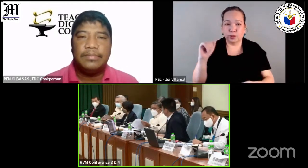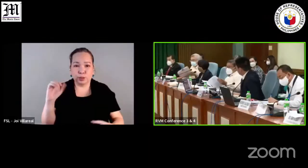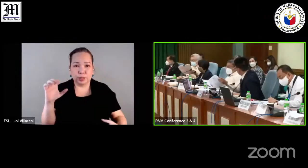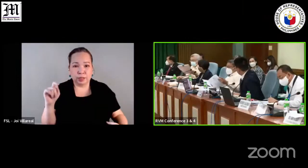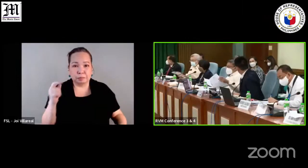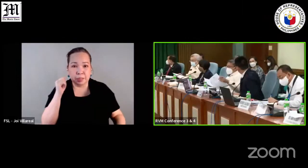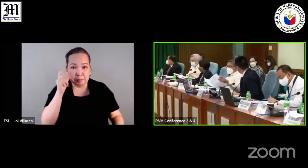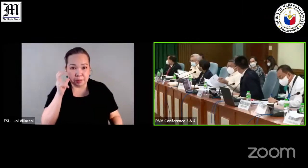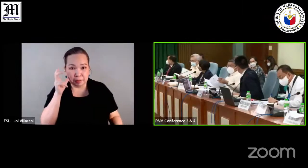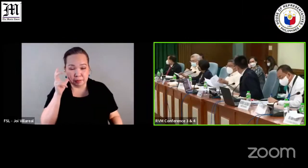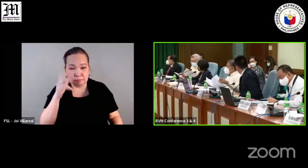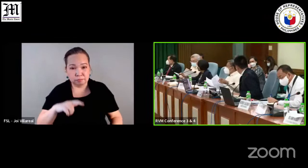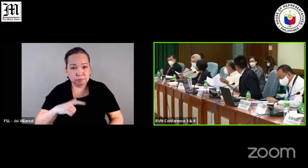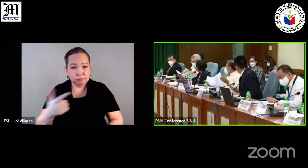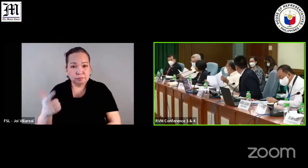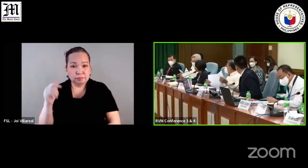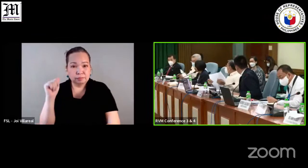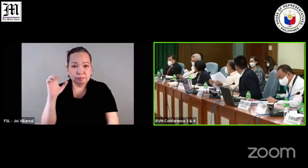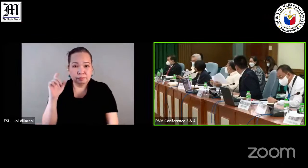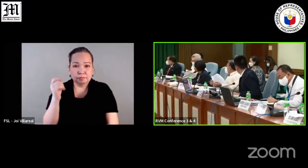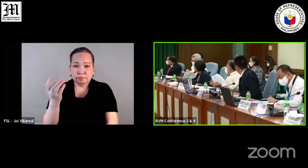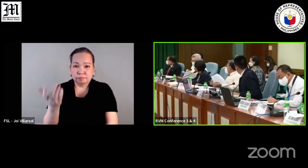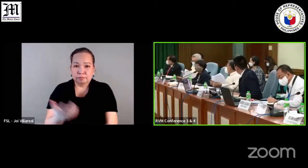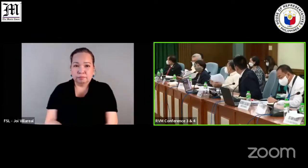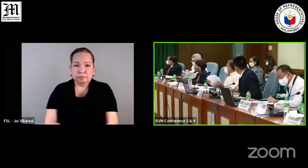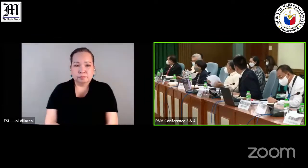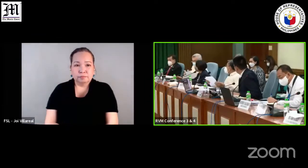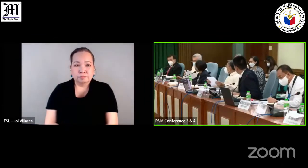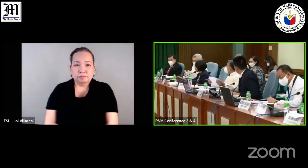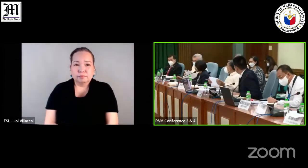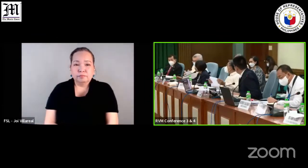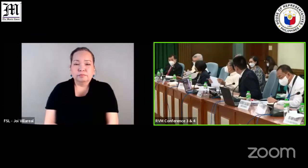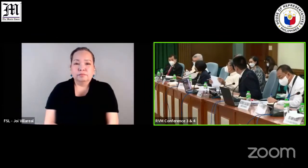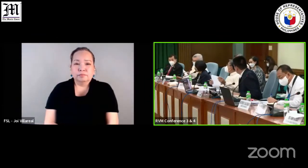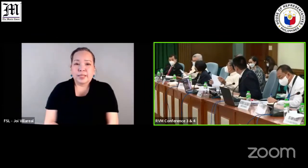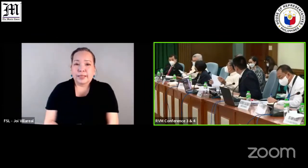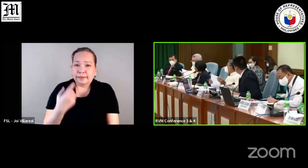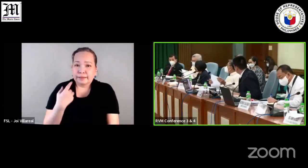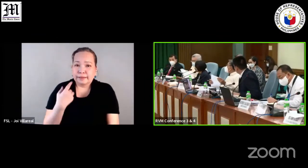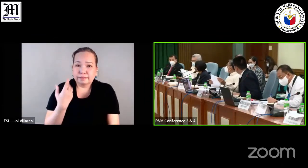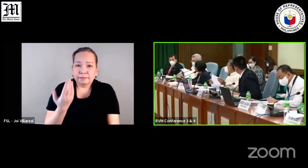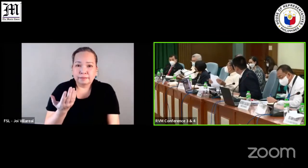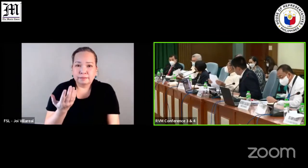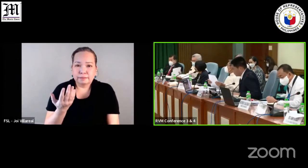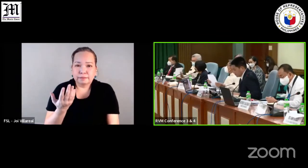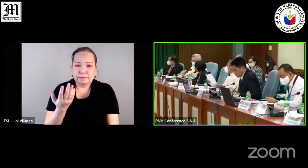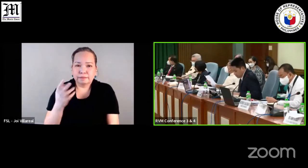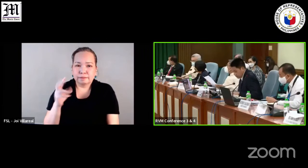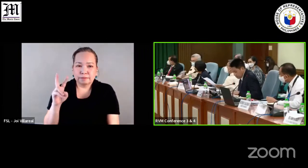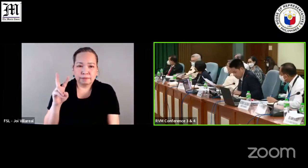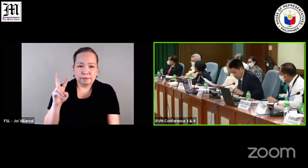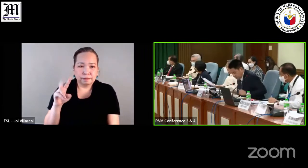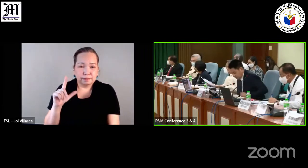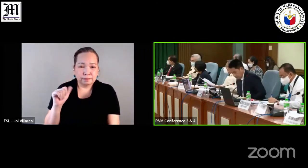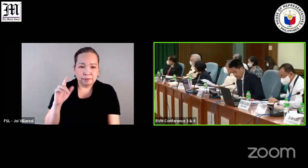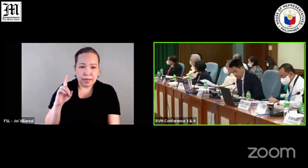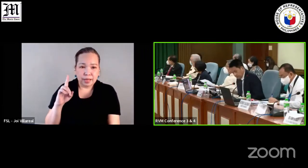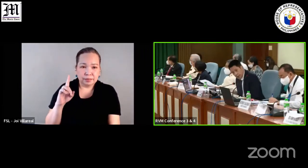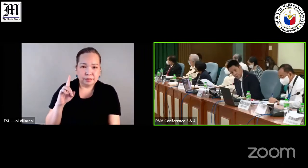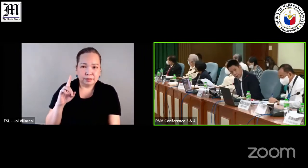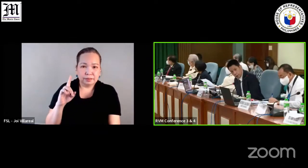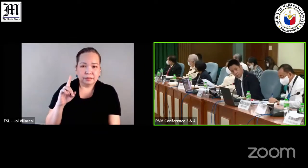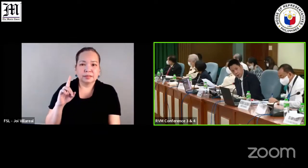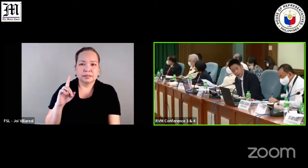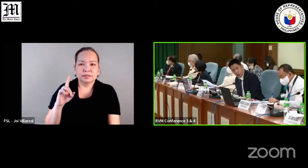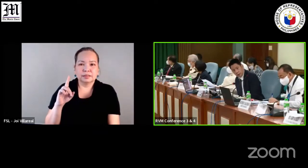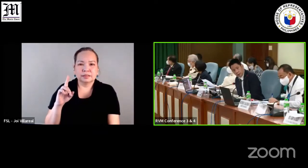marinig. Sige. So, andyan ba, Mr. Chair, si ano, no, si Mr. Vladimir Katua? Mr.